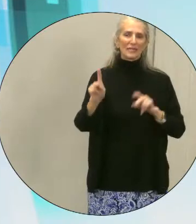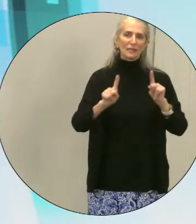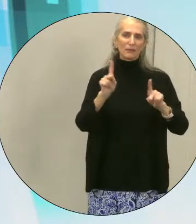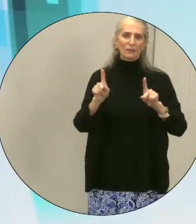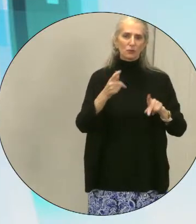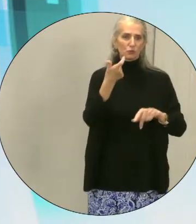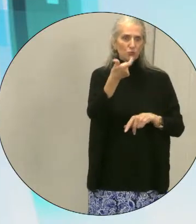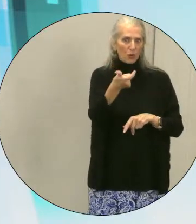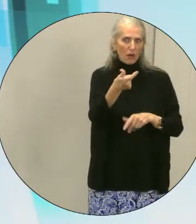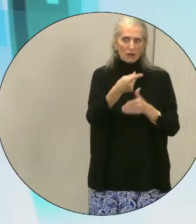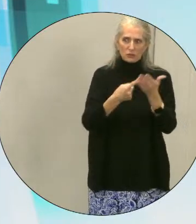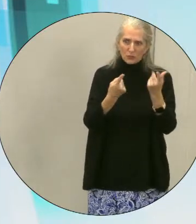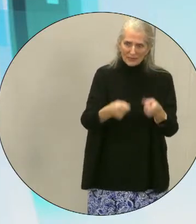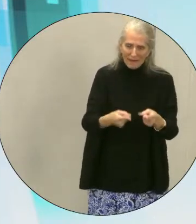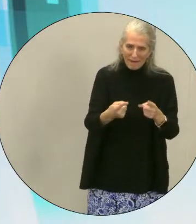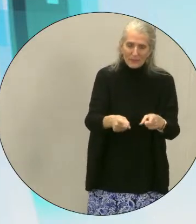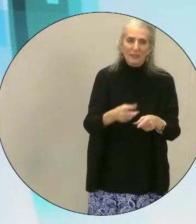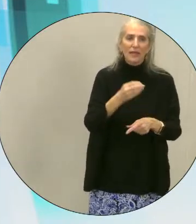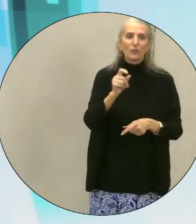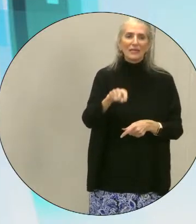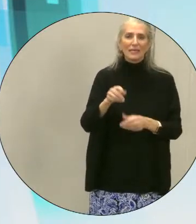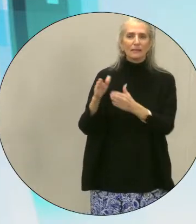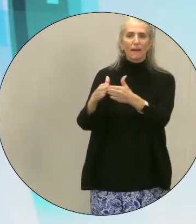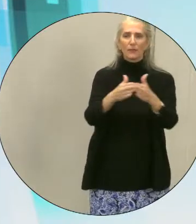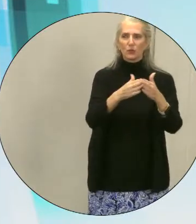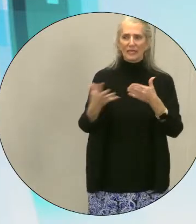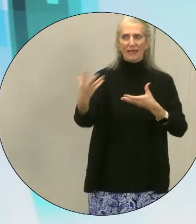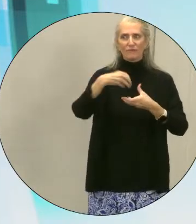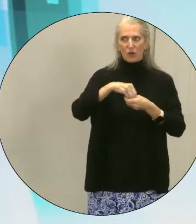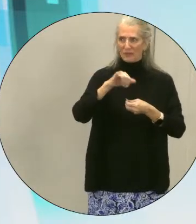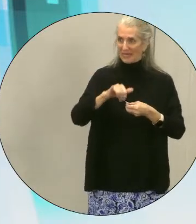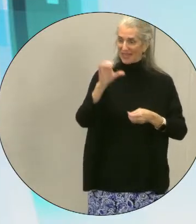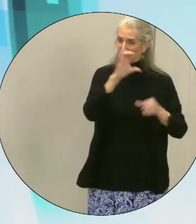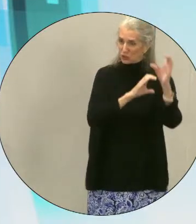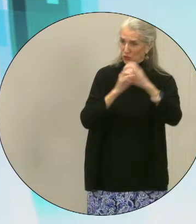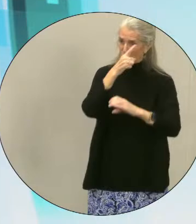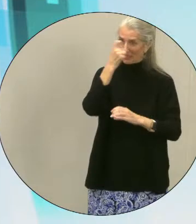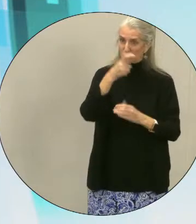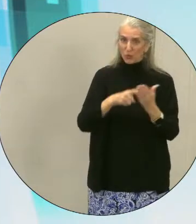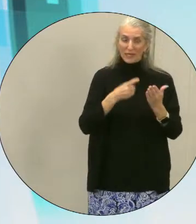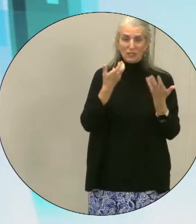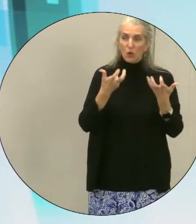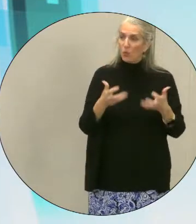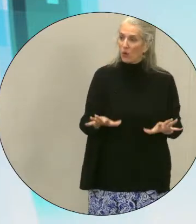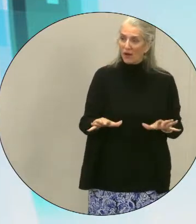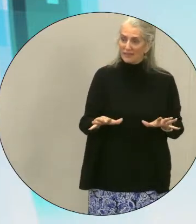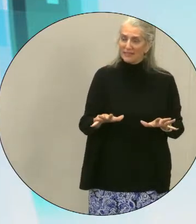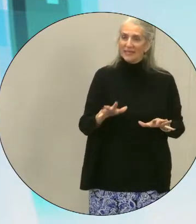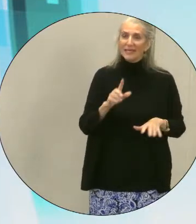what's happening there, and we need community involvement in that search, because what I don't want is